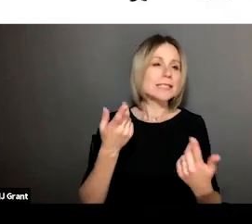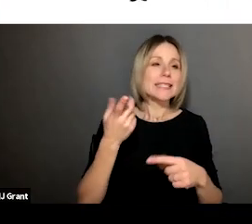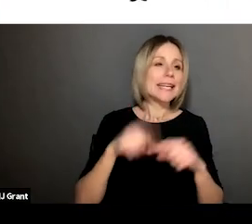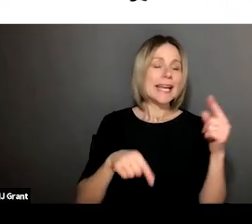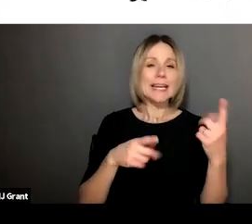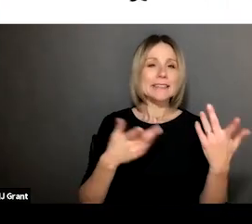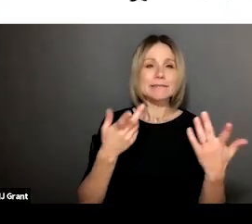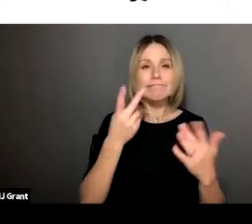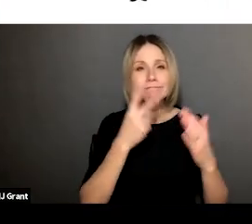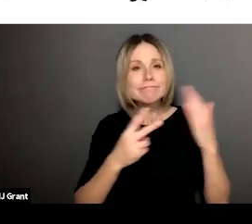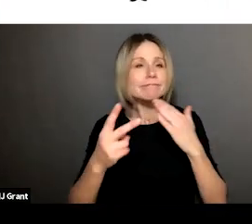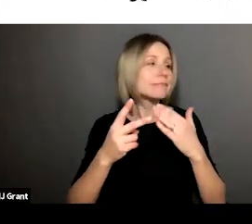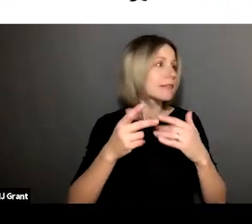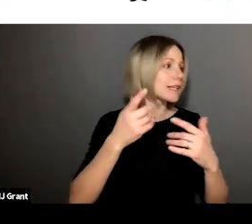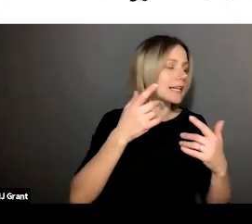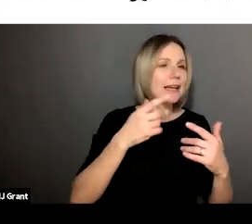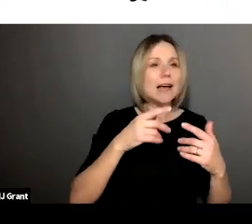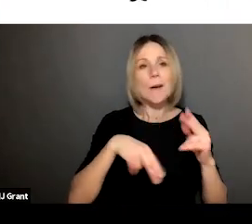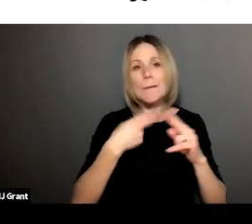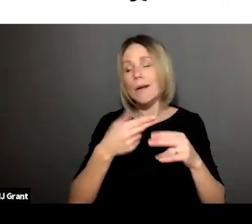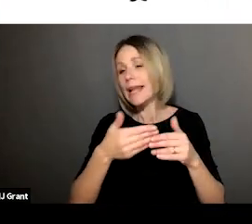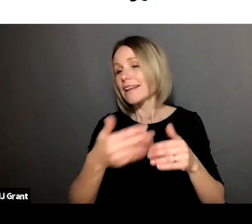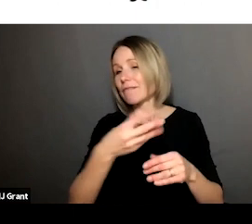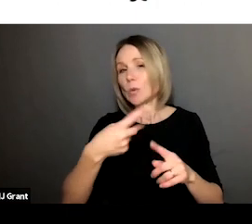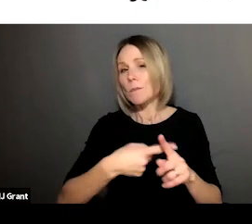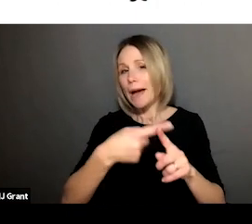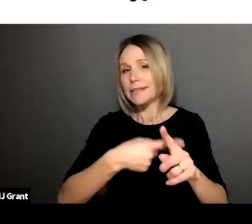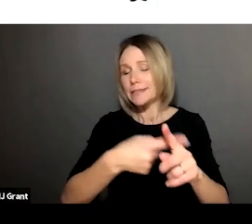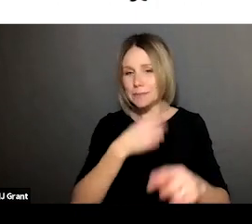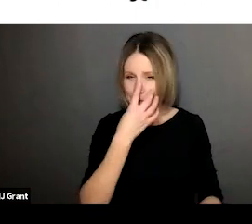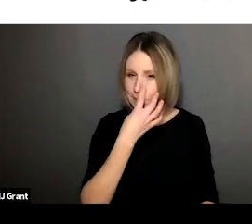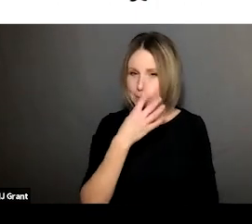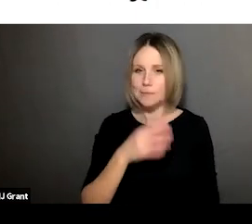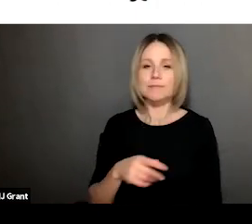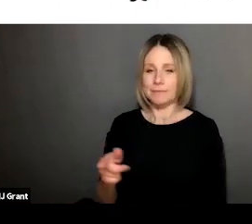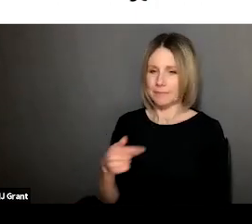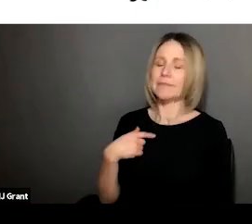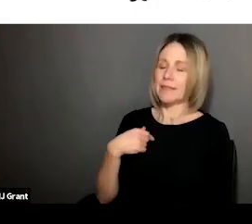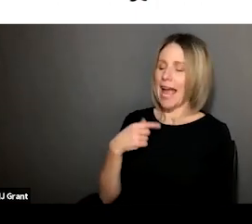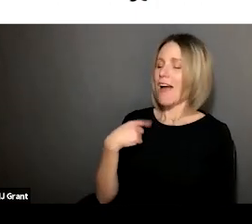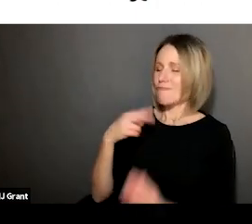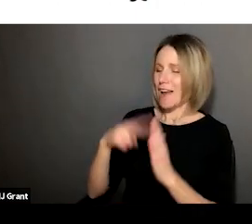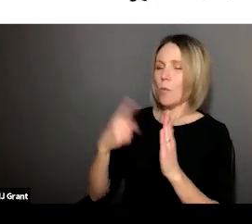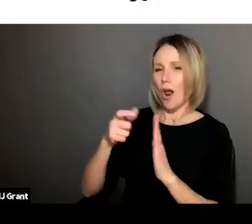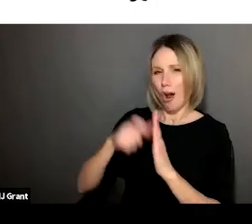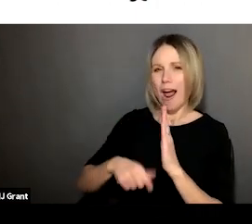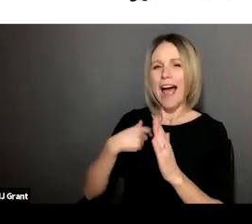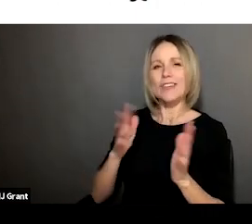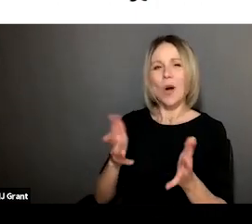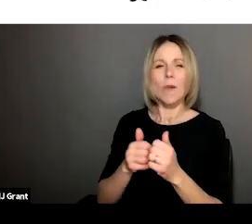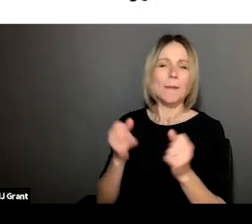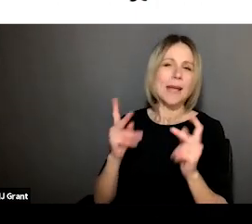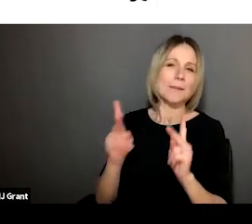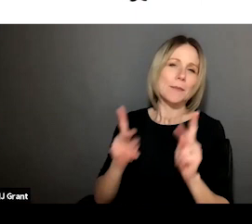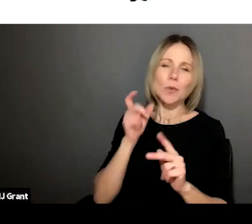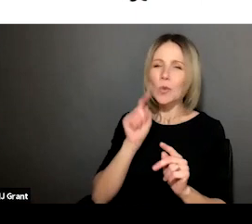Yeah, absolutely. So I just wrote an article about this, and I talked to a whole bunch of people who are somehow connected to food in the state of Maine, and I asked them